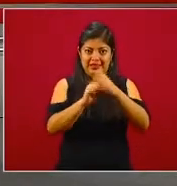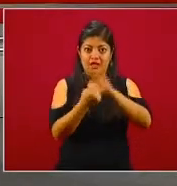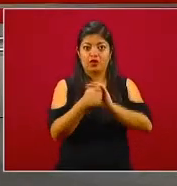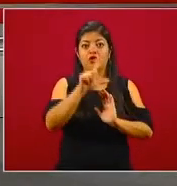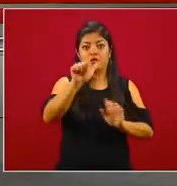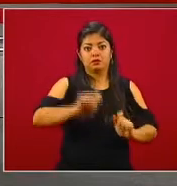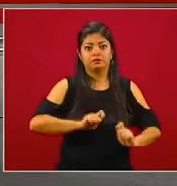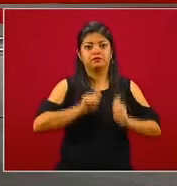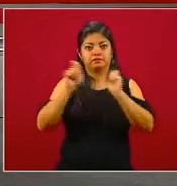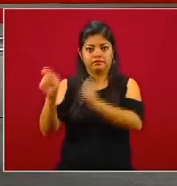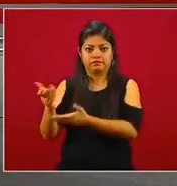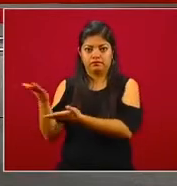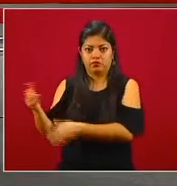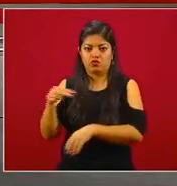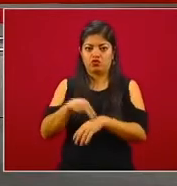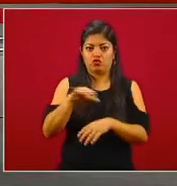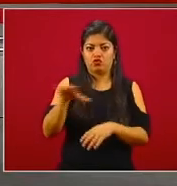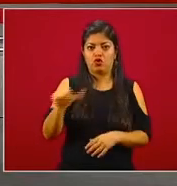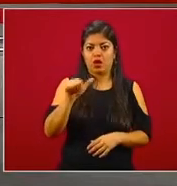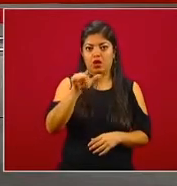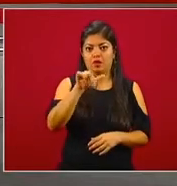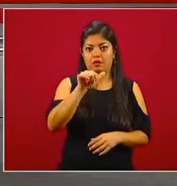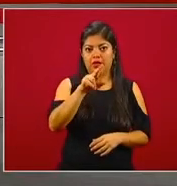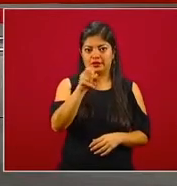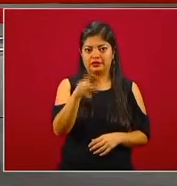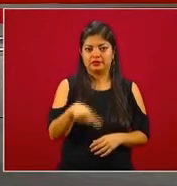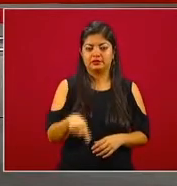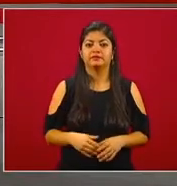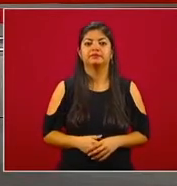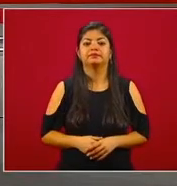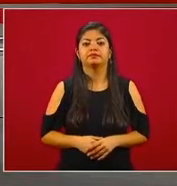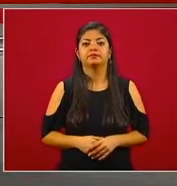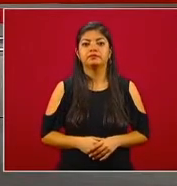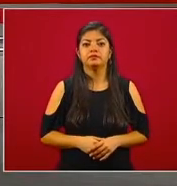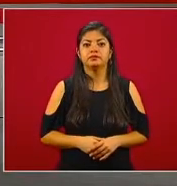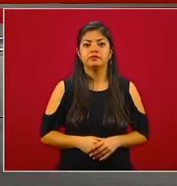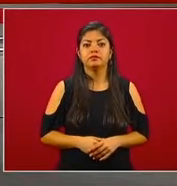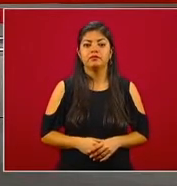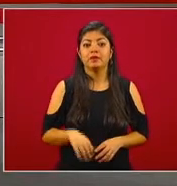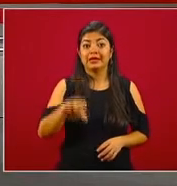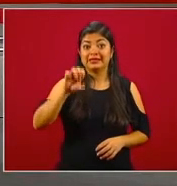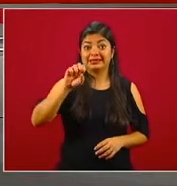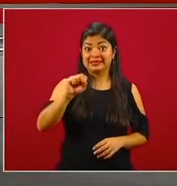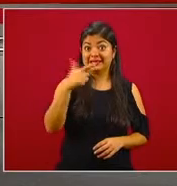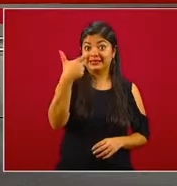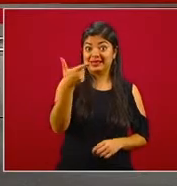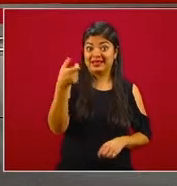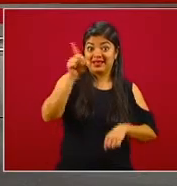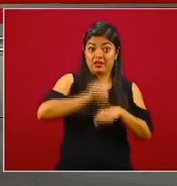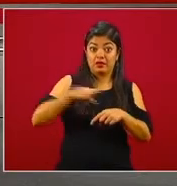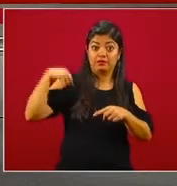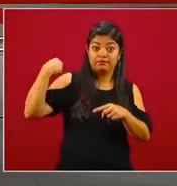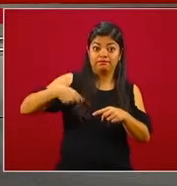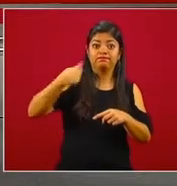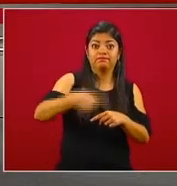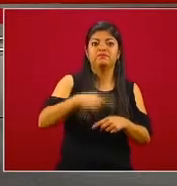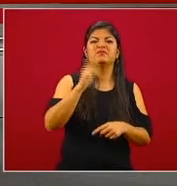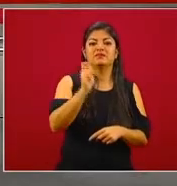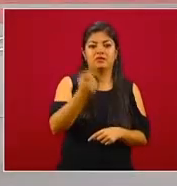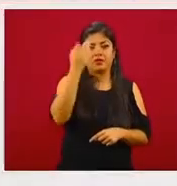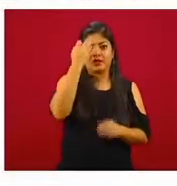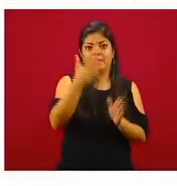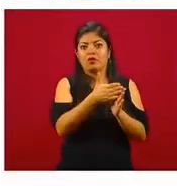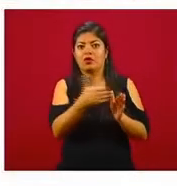doy la present the palabra technical a la report for doctora today. Álvarez Builla. And the floor will be given to the Dr. 67 días de la Alvarez Jornada right away. Nacional de Sana